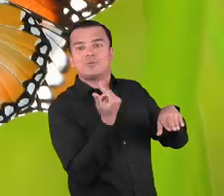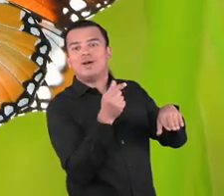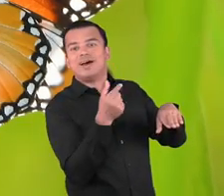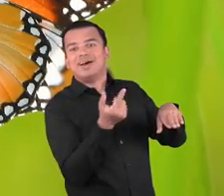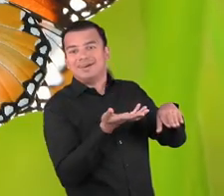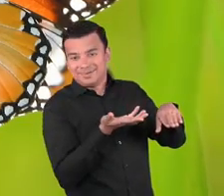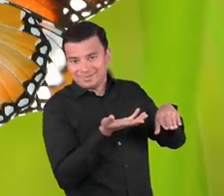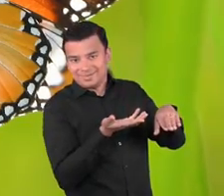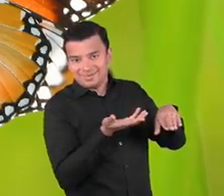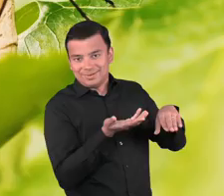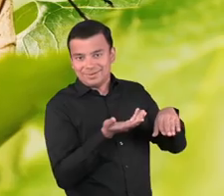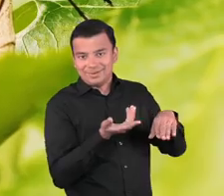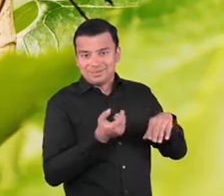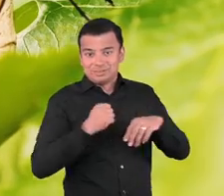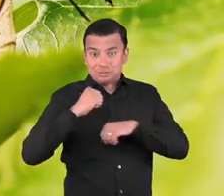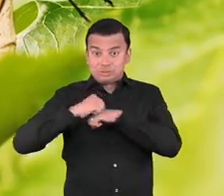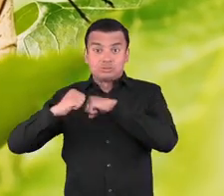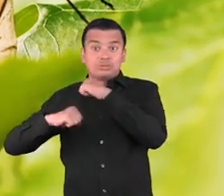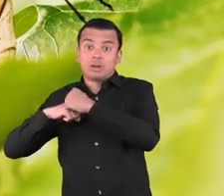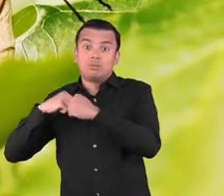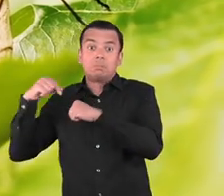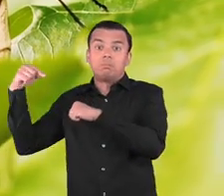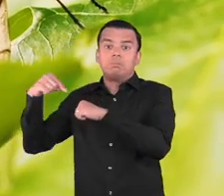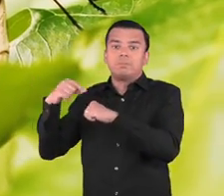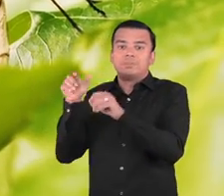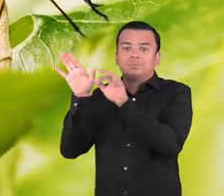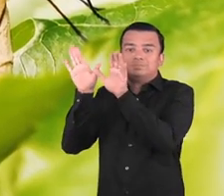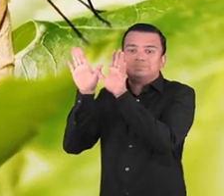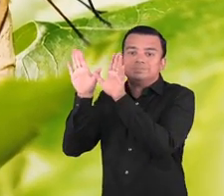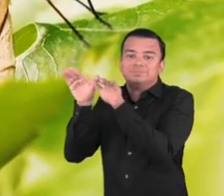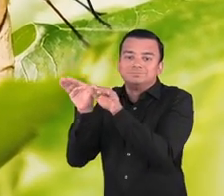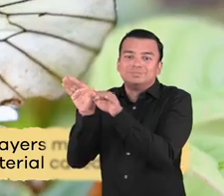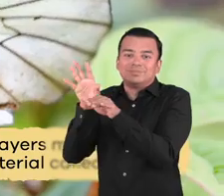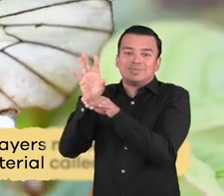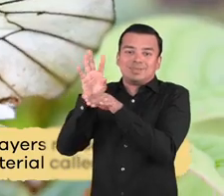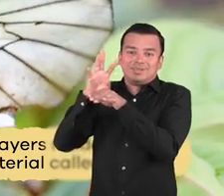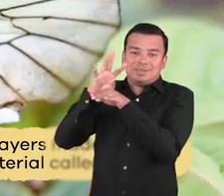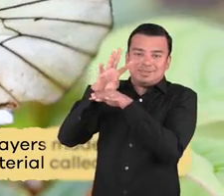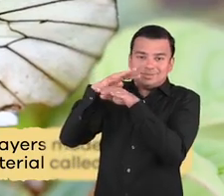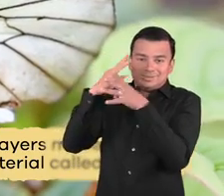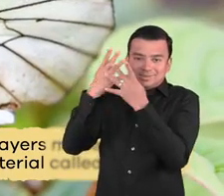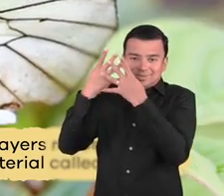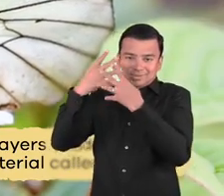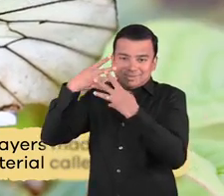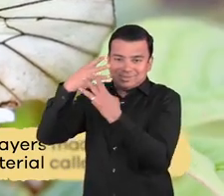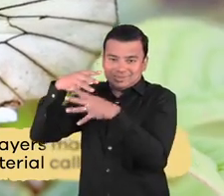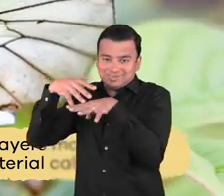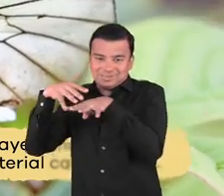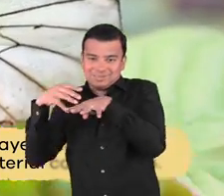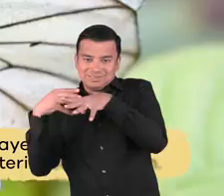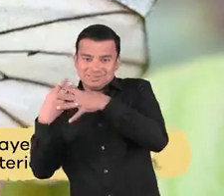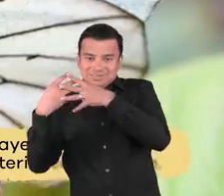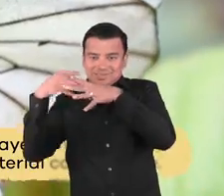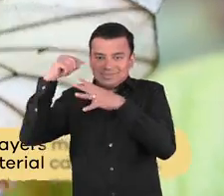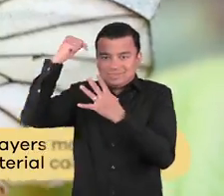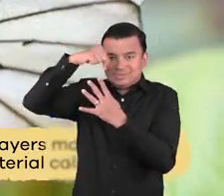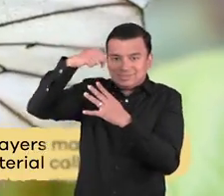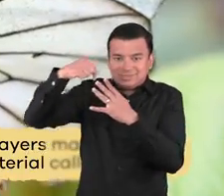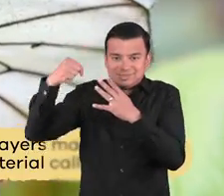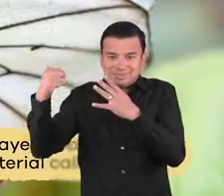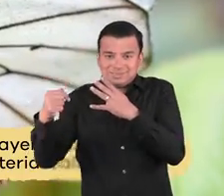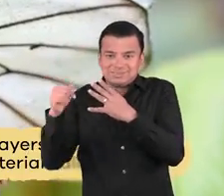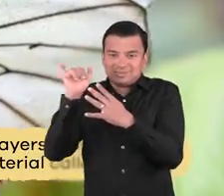Structural color is caused by the structure of a butterfly's wings. The wings have layers made from a see-through